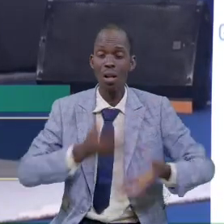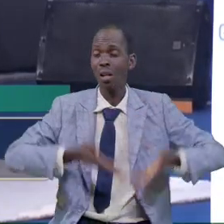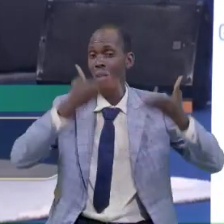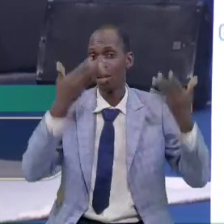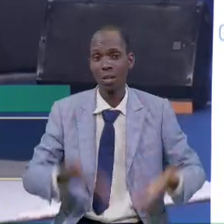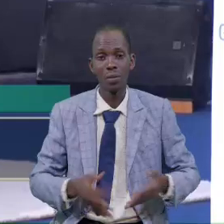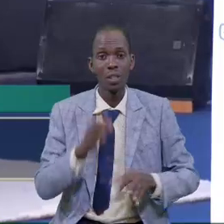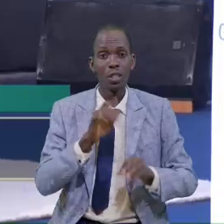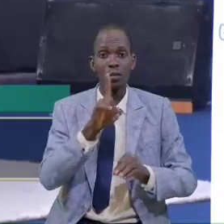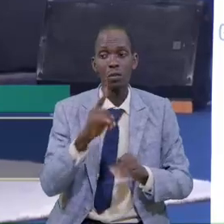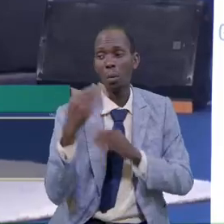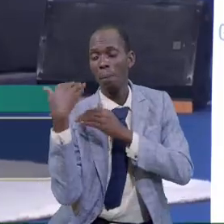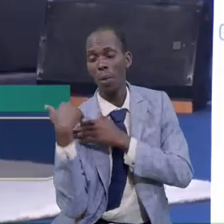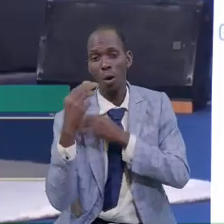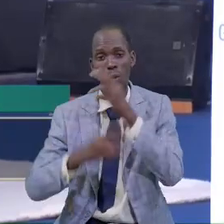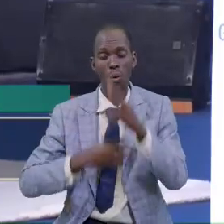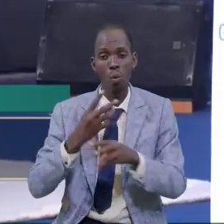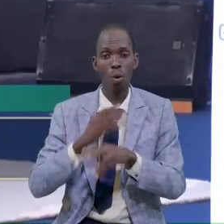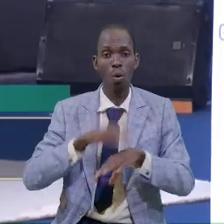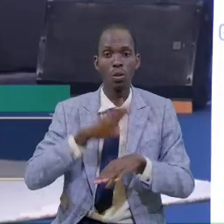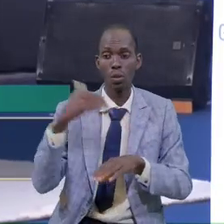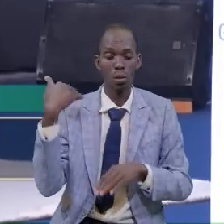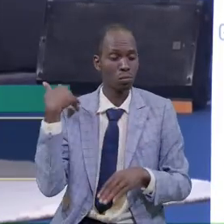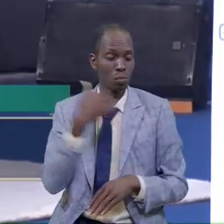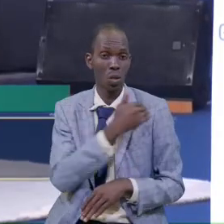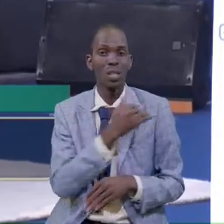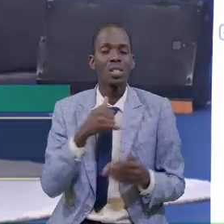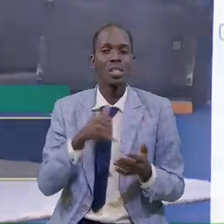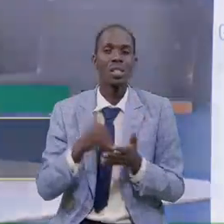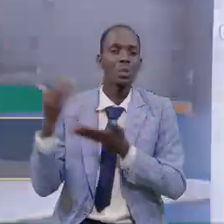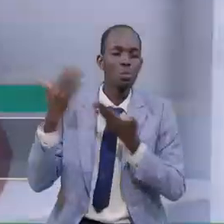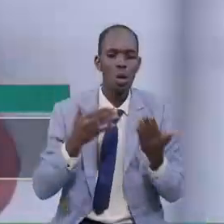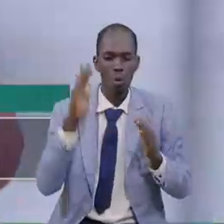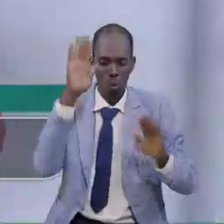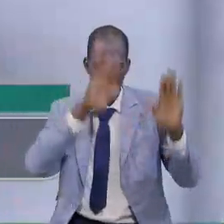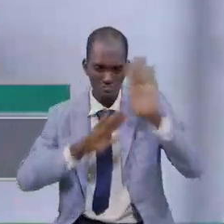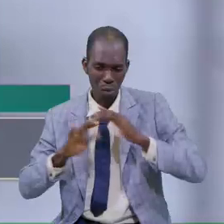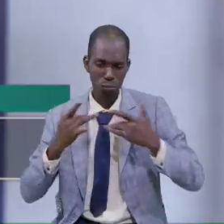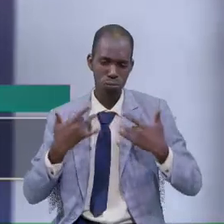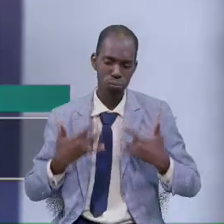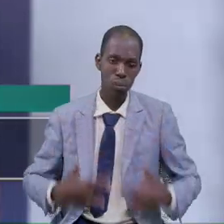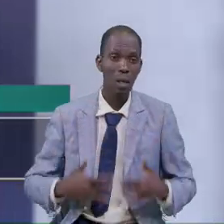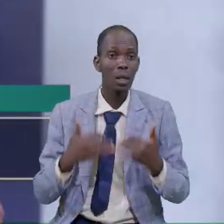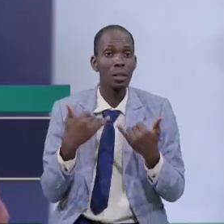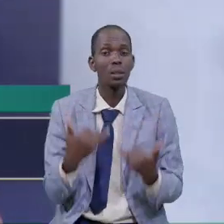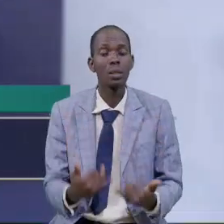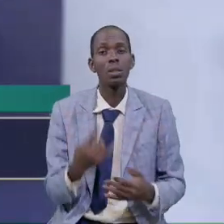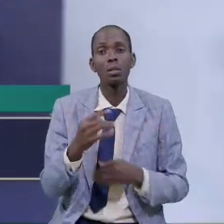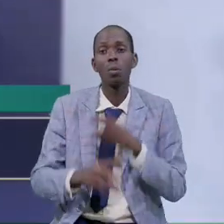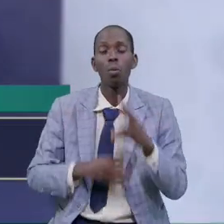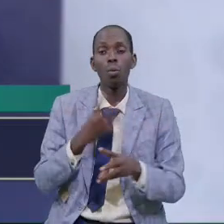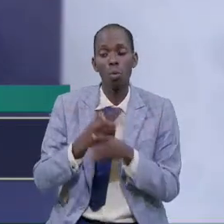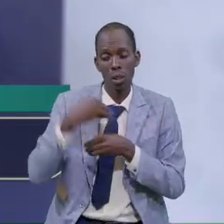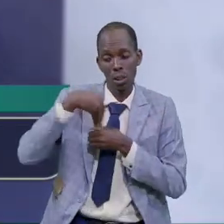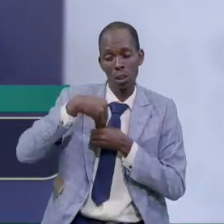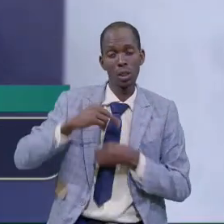on your mind, it brings worry, it brings anxiety. And now our world, the world within us, is a world